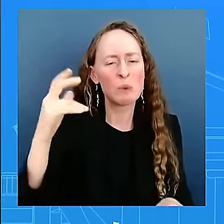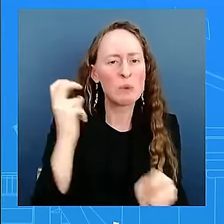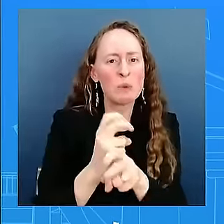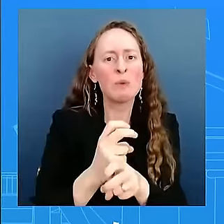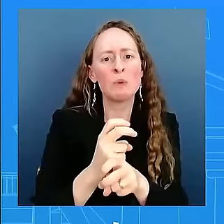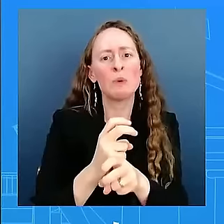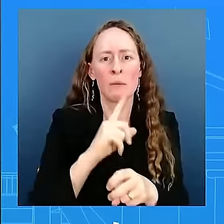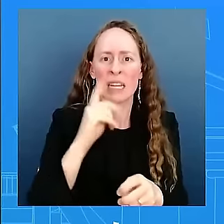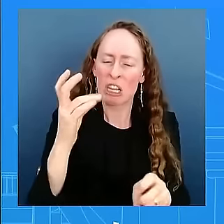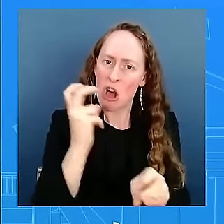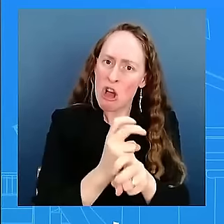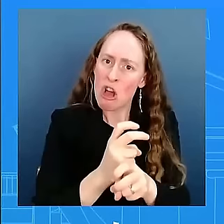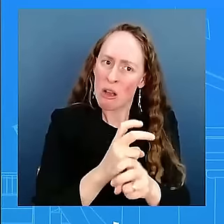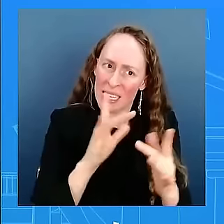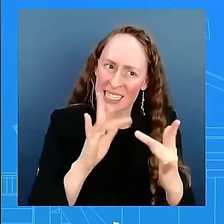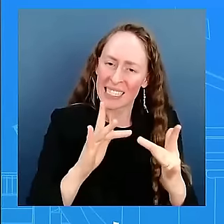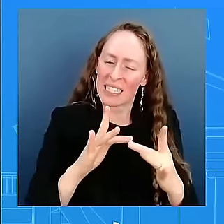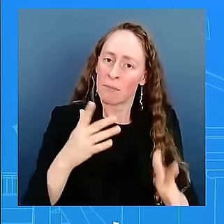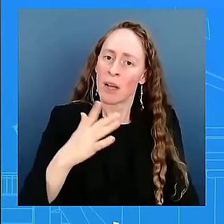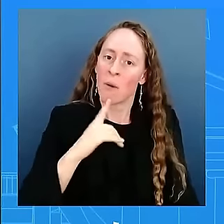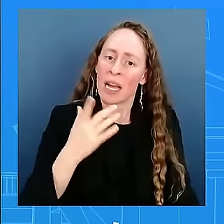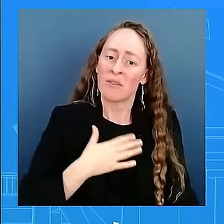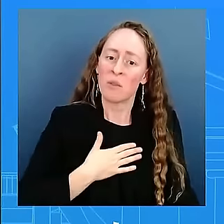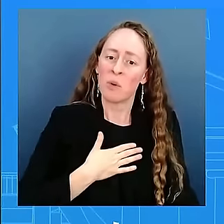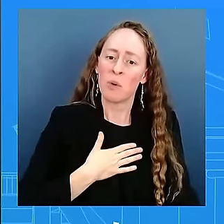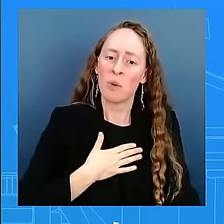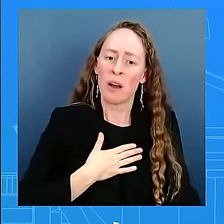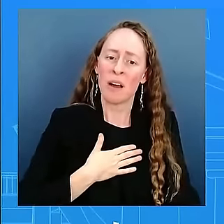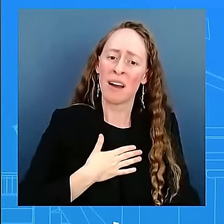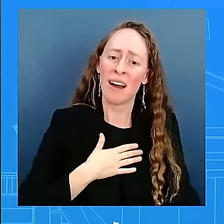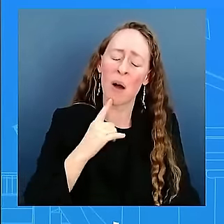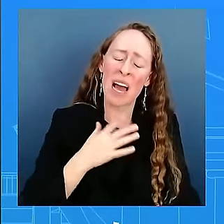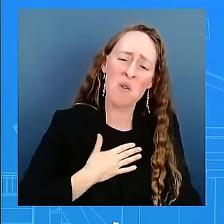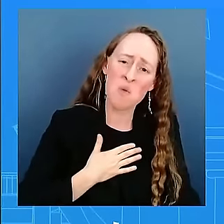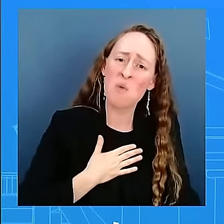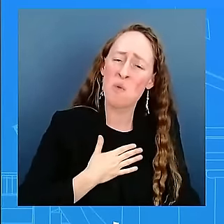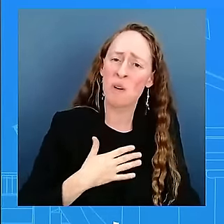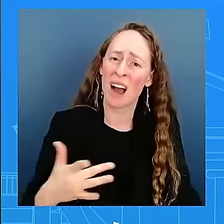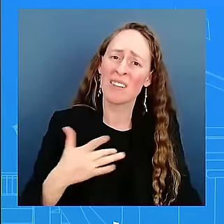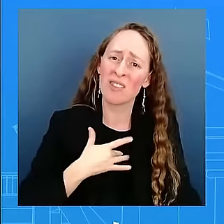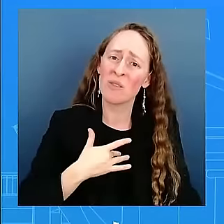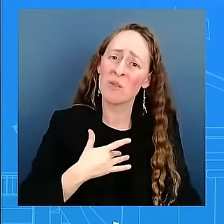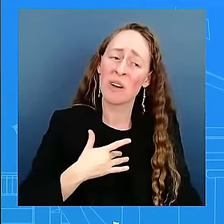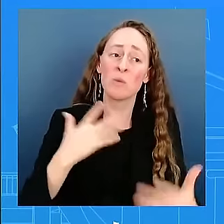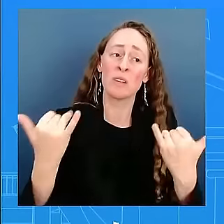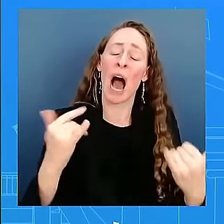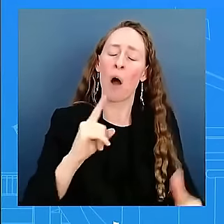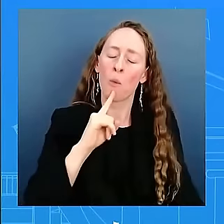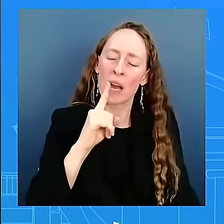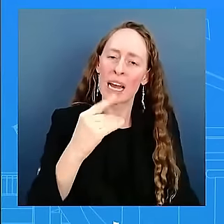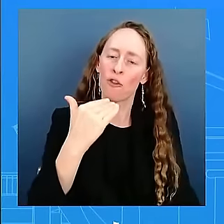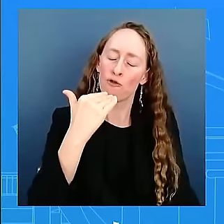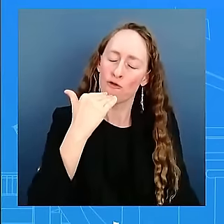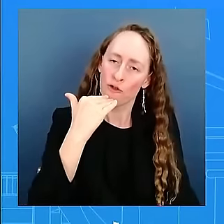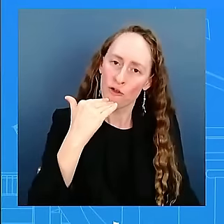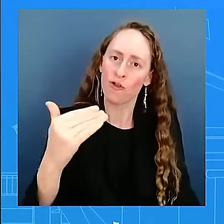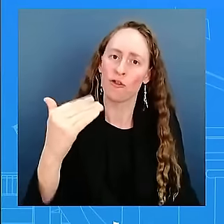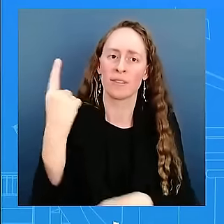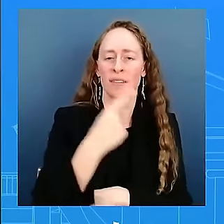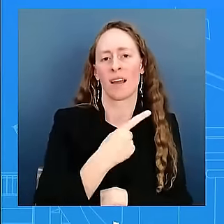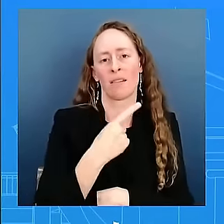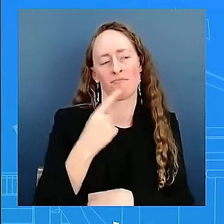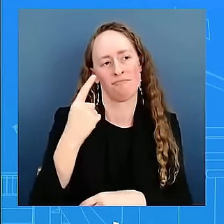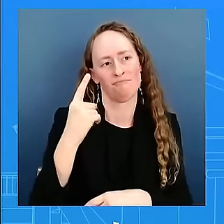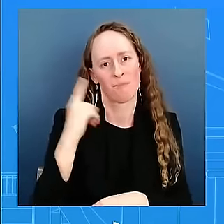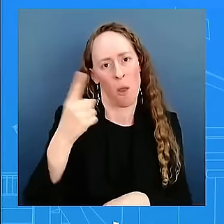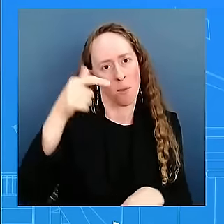Today was a very good day, and we're going to build on it, drawing inspiration and continued courage from it for all of